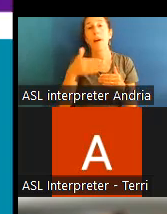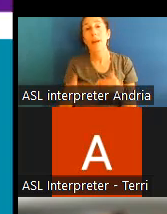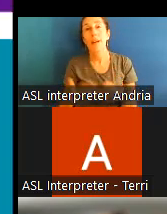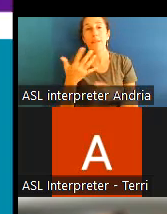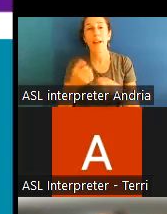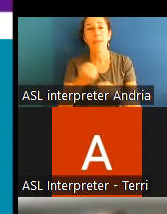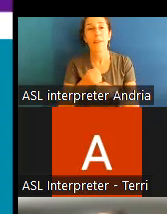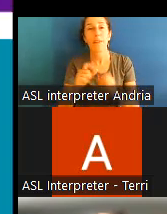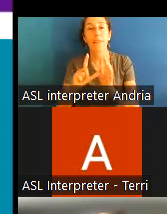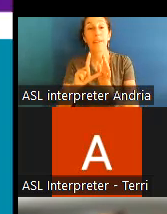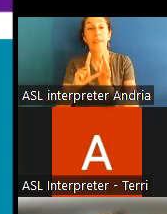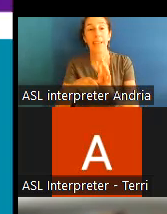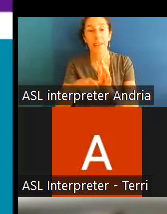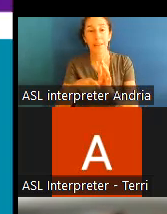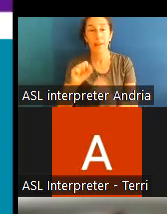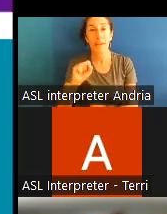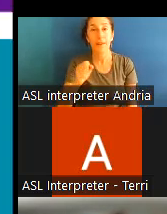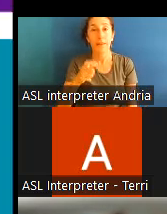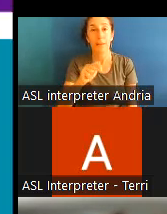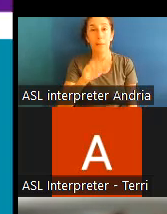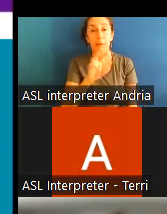September 6, 2023,